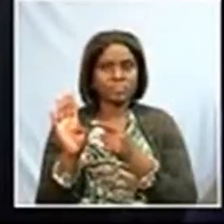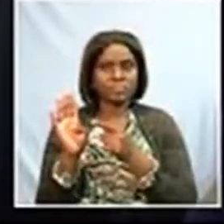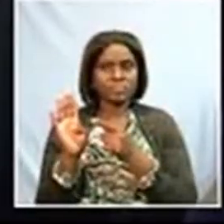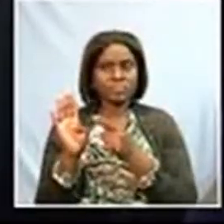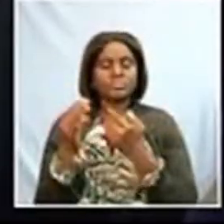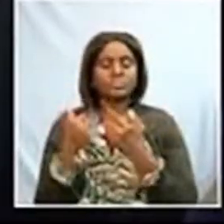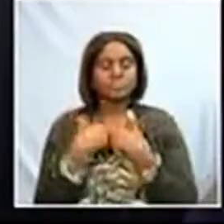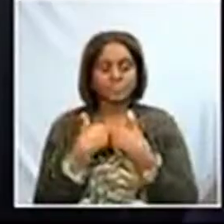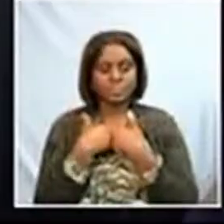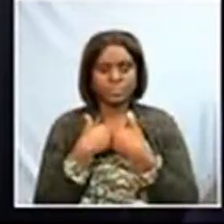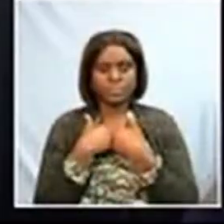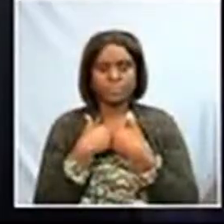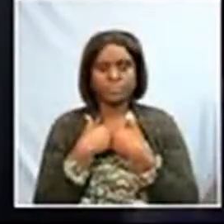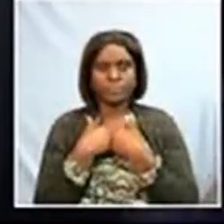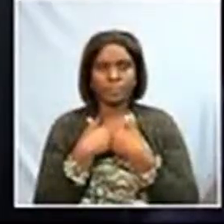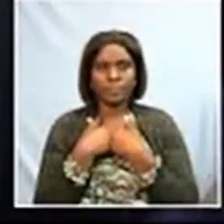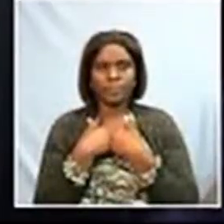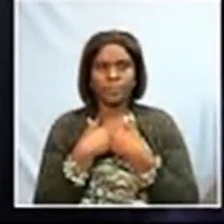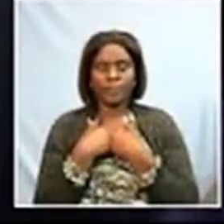the